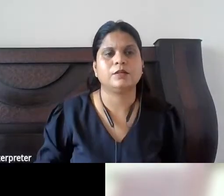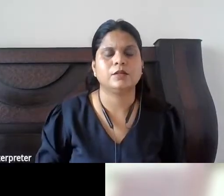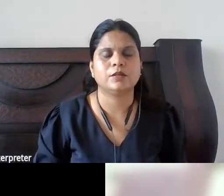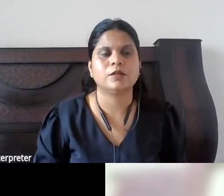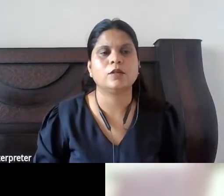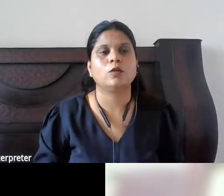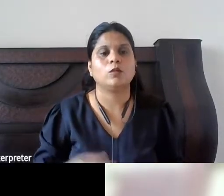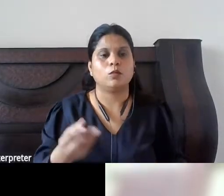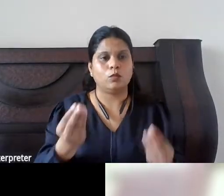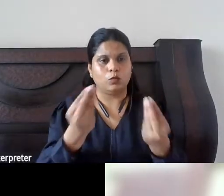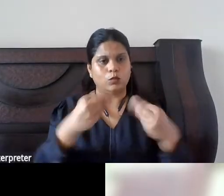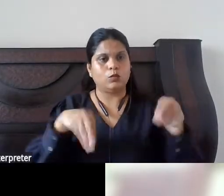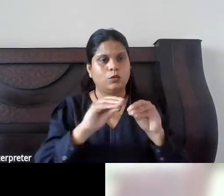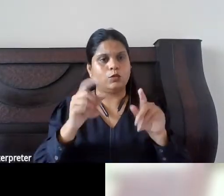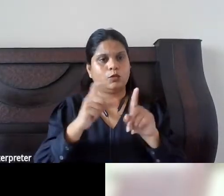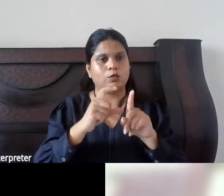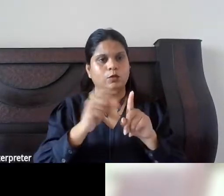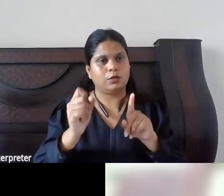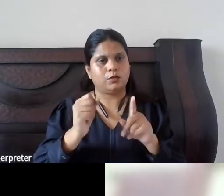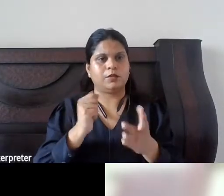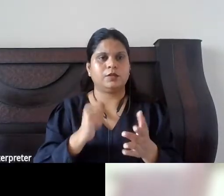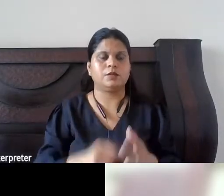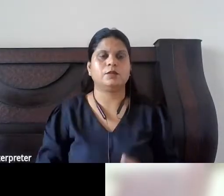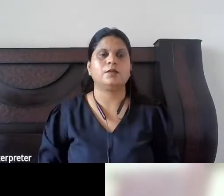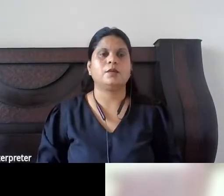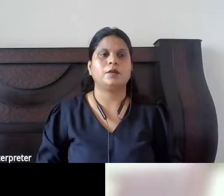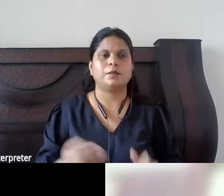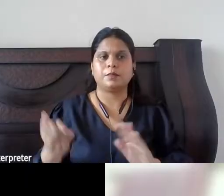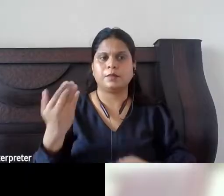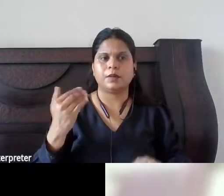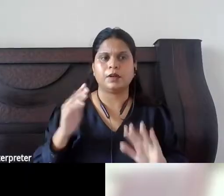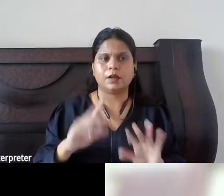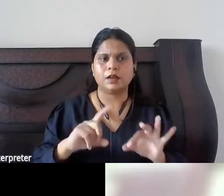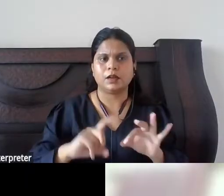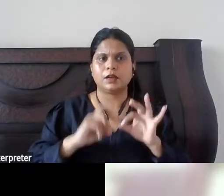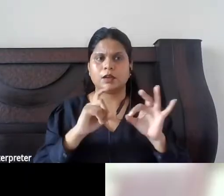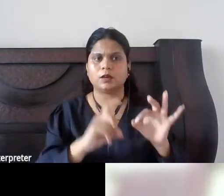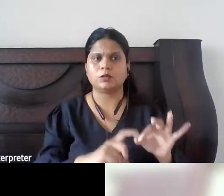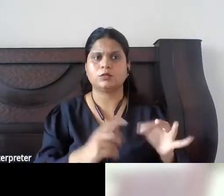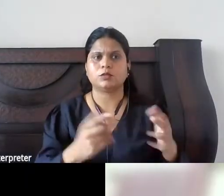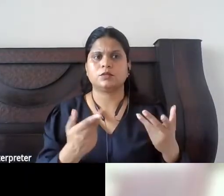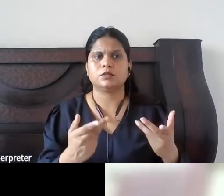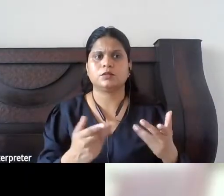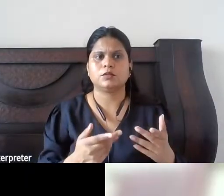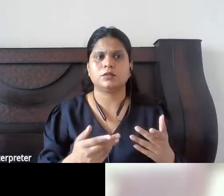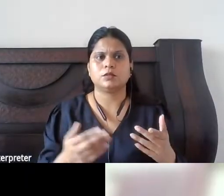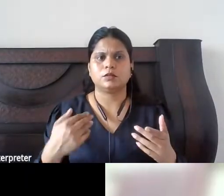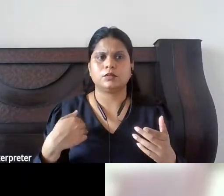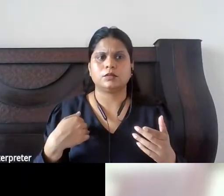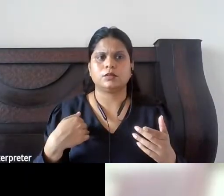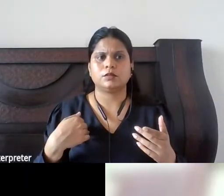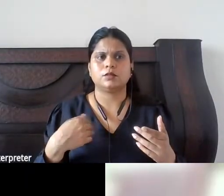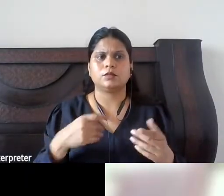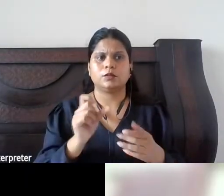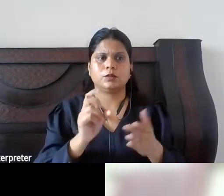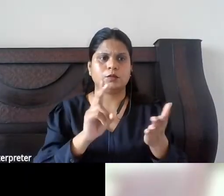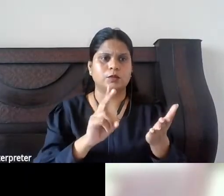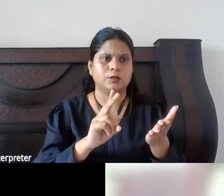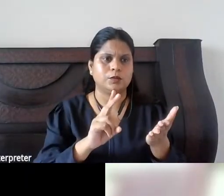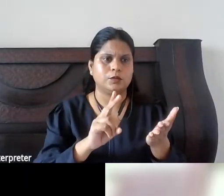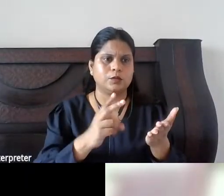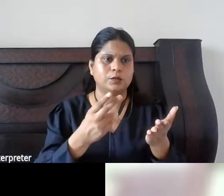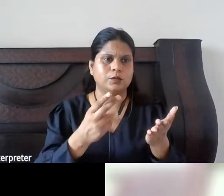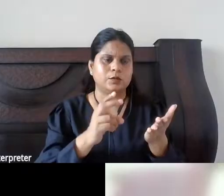widely. That is one thing. And second thing about the previous question also, we need to look into the UN inclusion strategy.